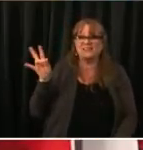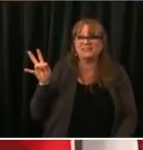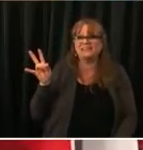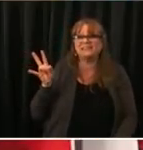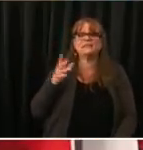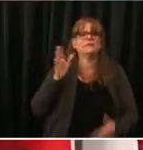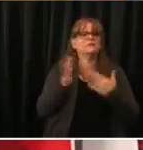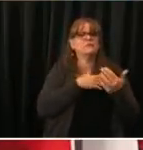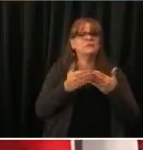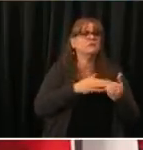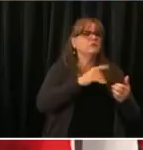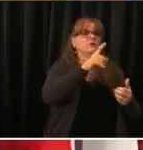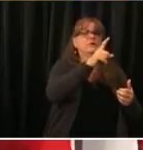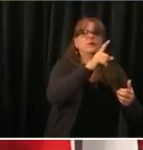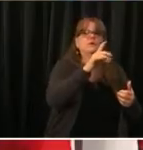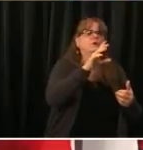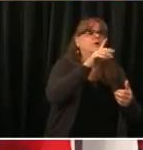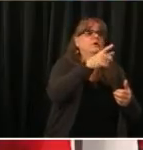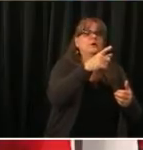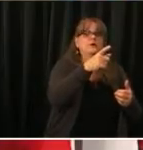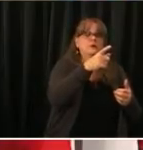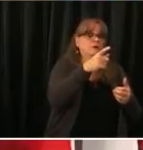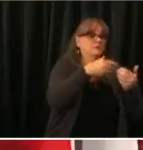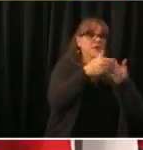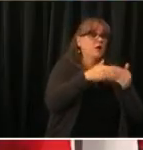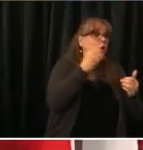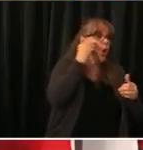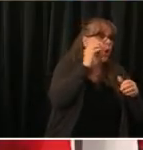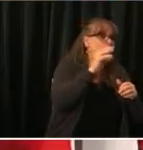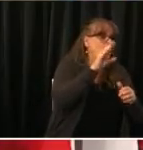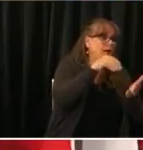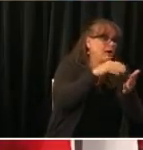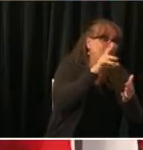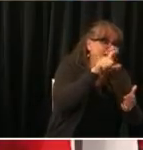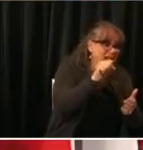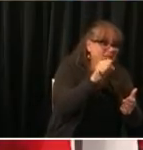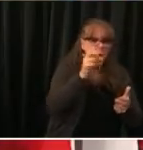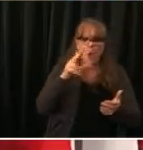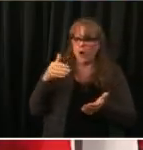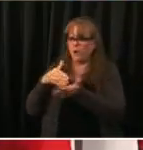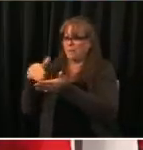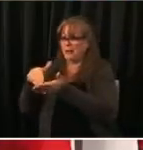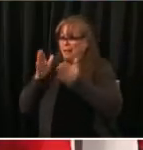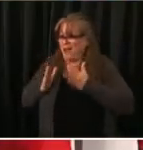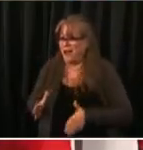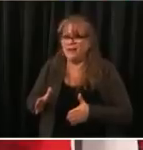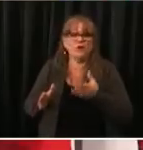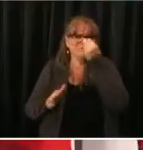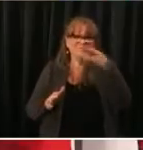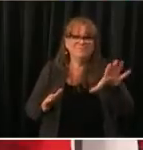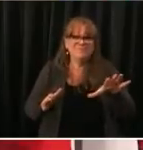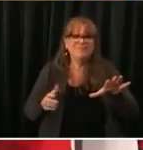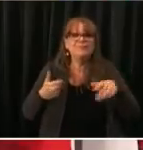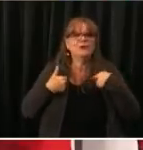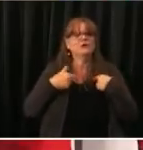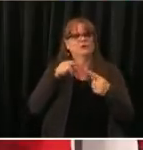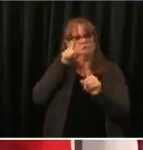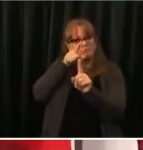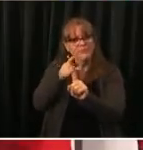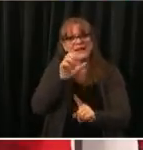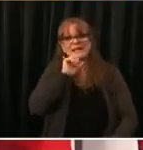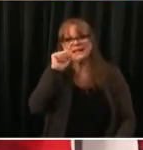between. You are at greater risk simply because of your age. And that goes the same for, again, whether you're in prison or whether